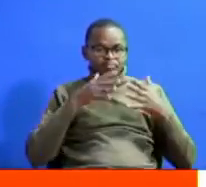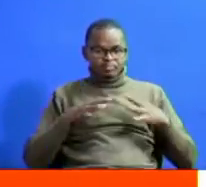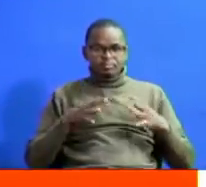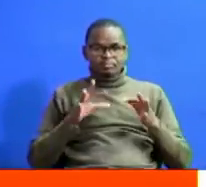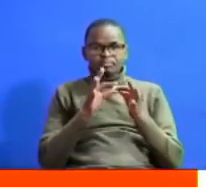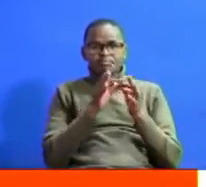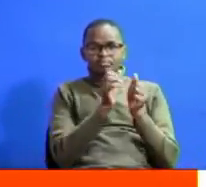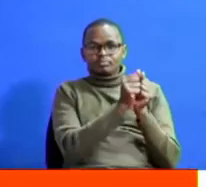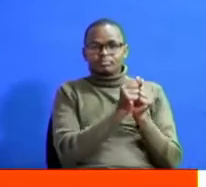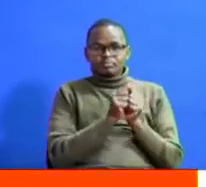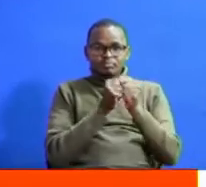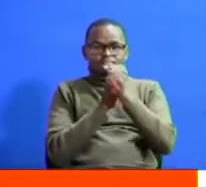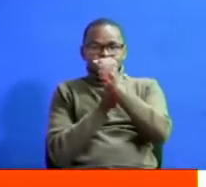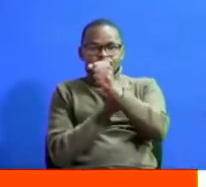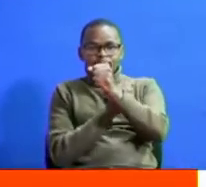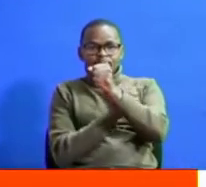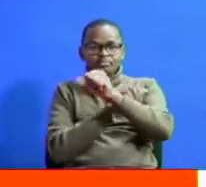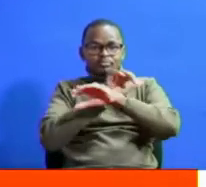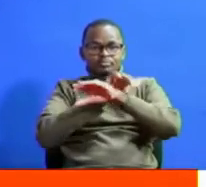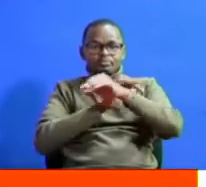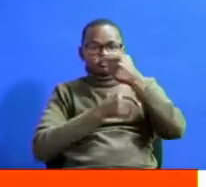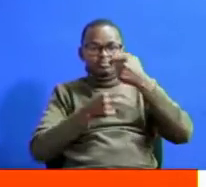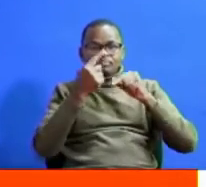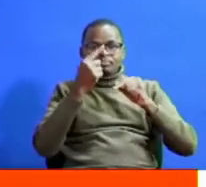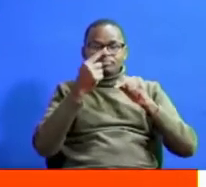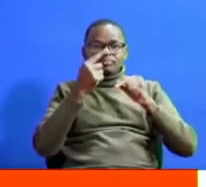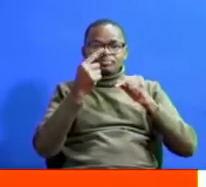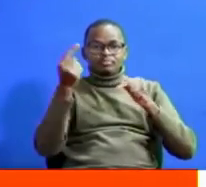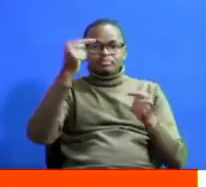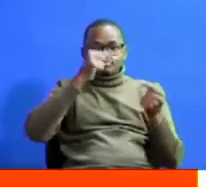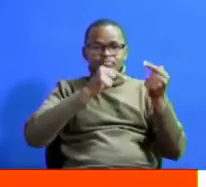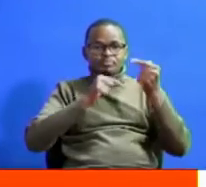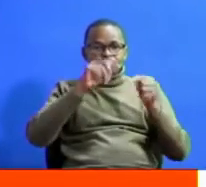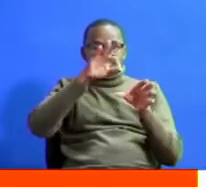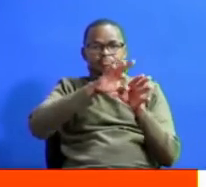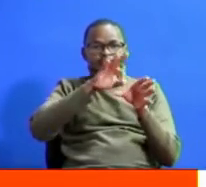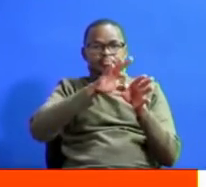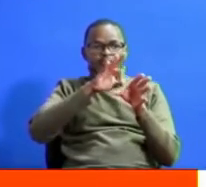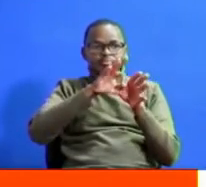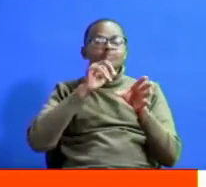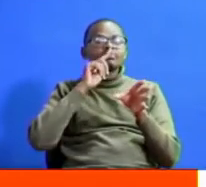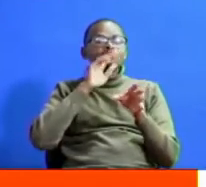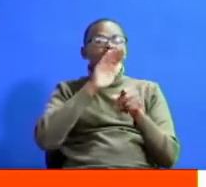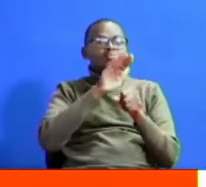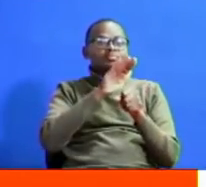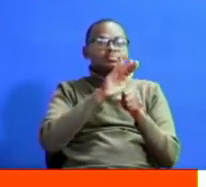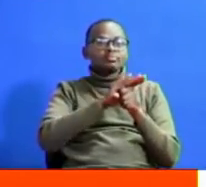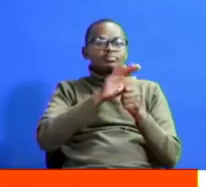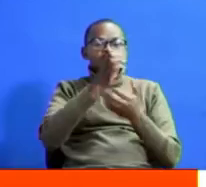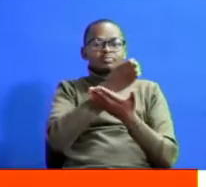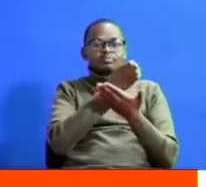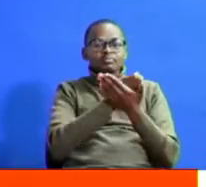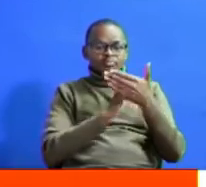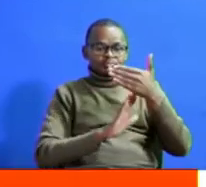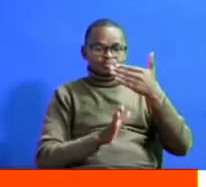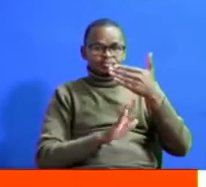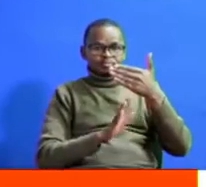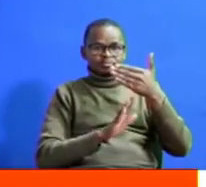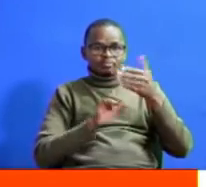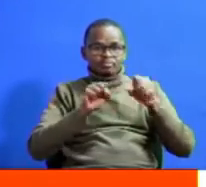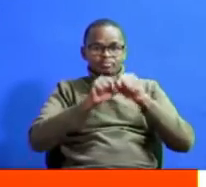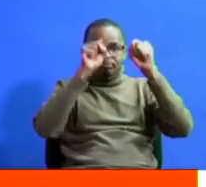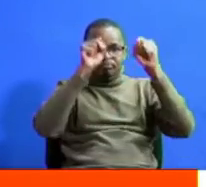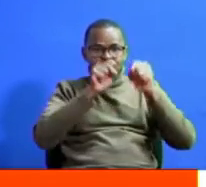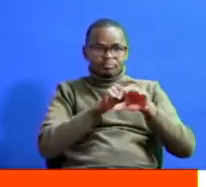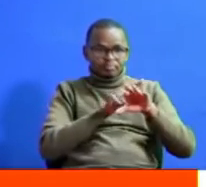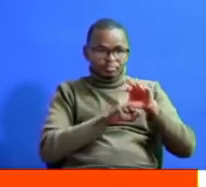join hands and support them acquire victory in the coming elections. Ruto promised to change the economy through the bottom-up system in the